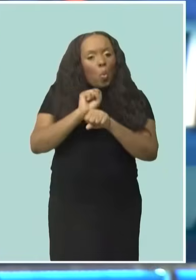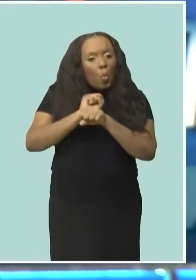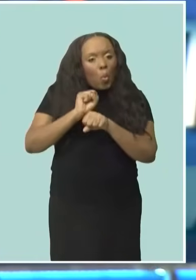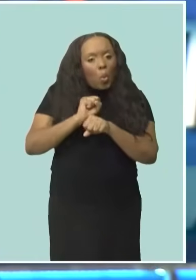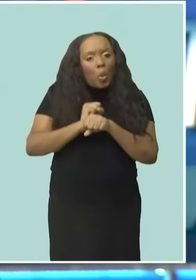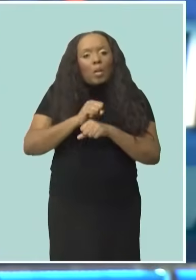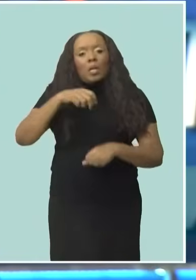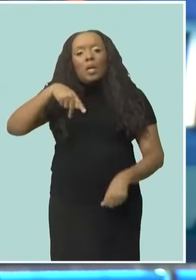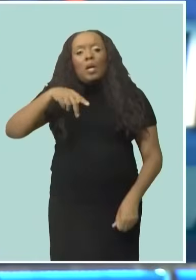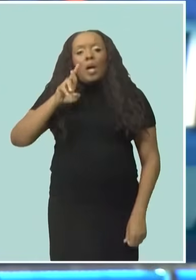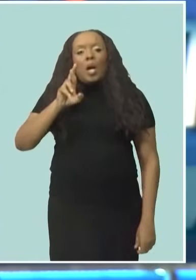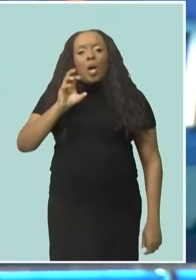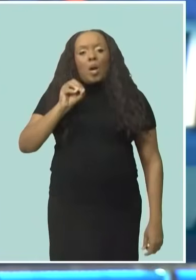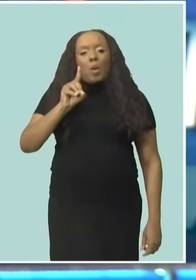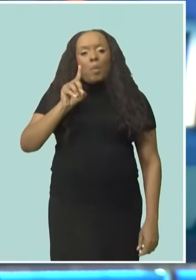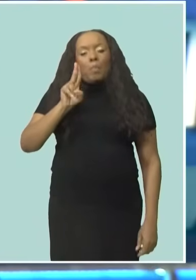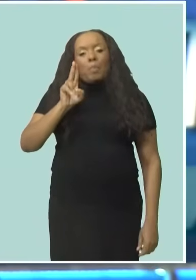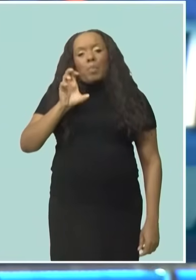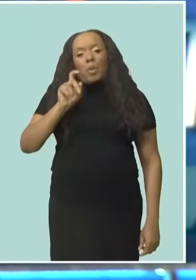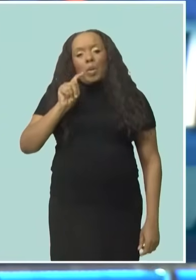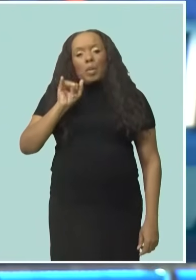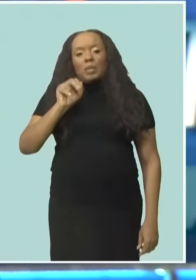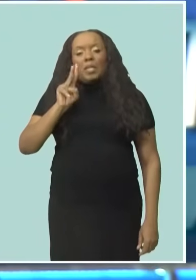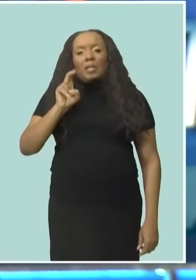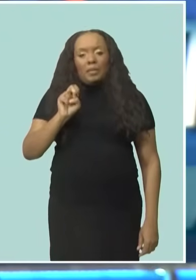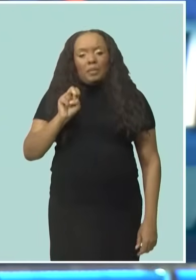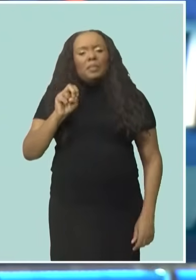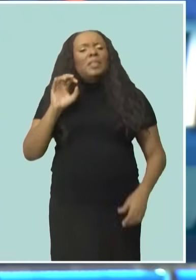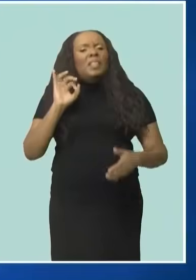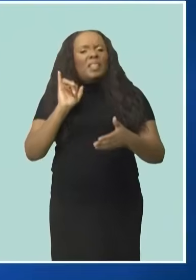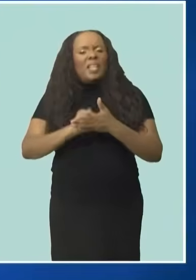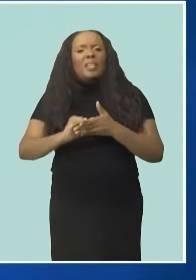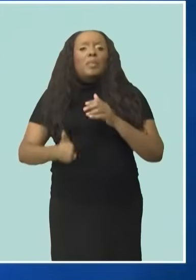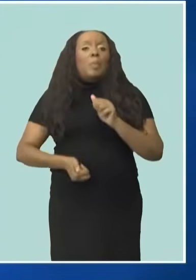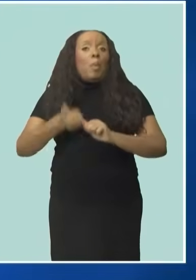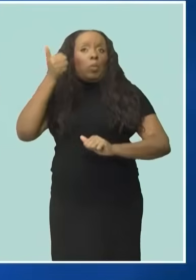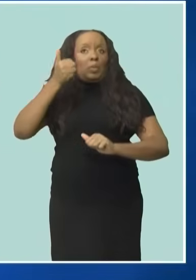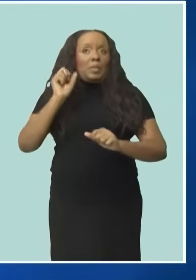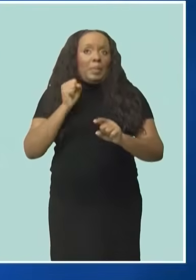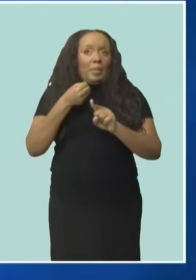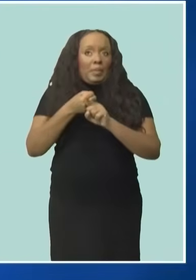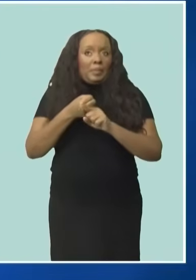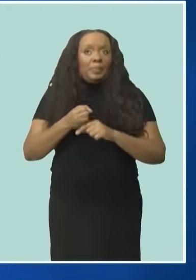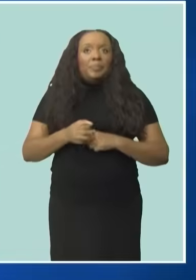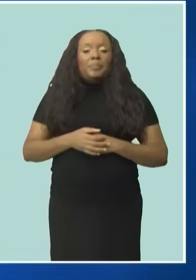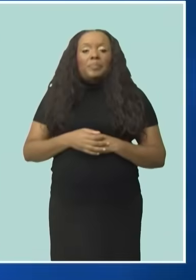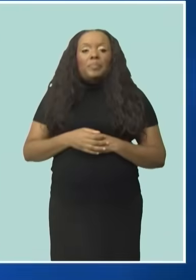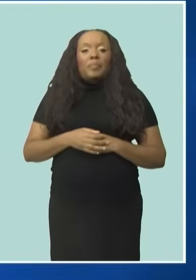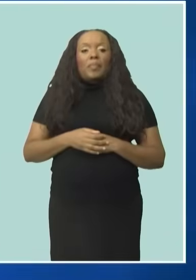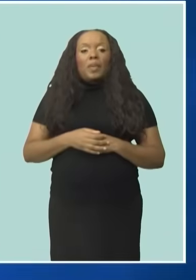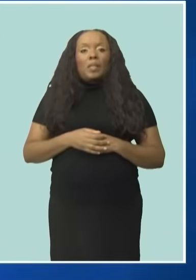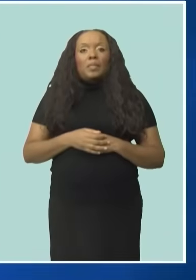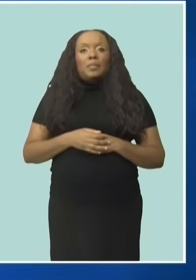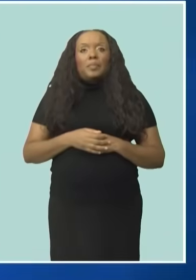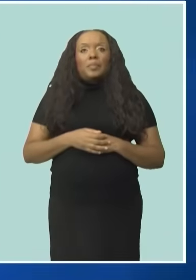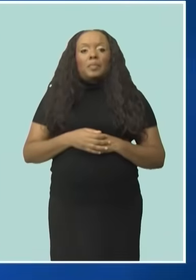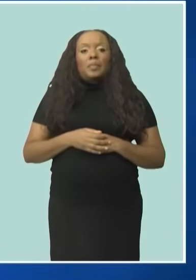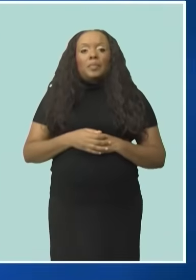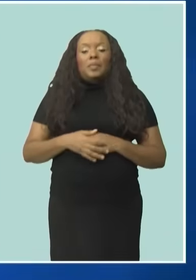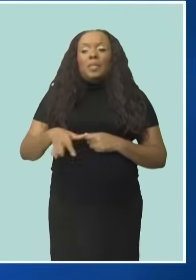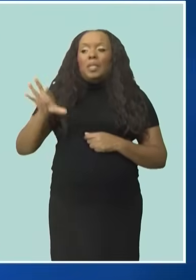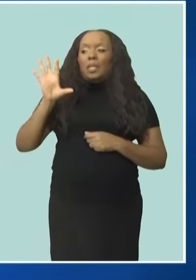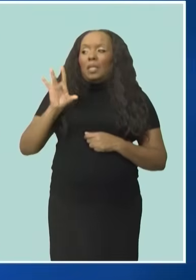the social sector suffered 3% of the damage. Three subsector accounts 84% of the total